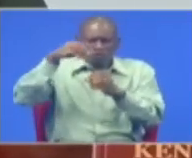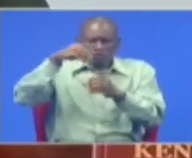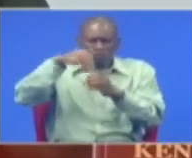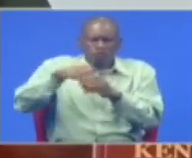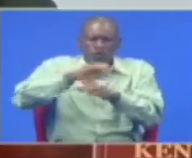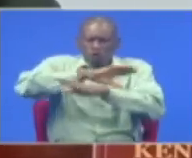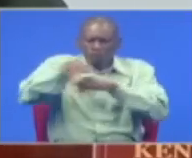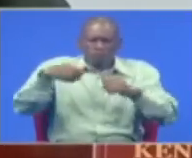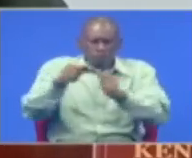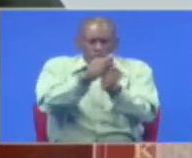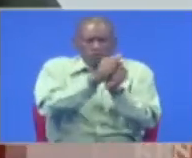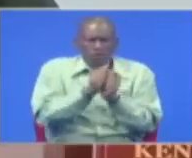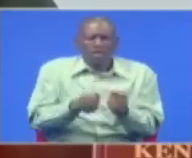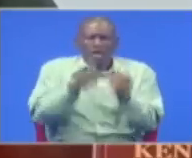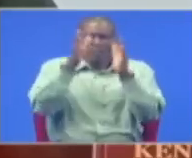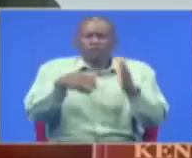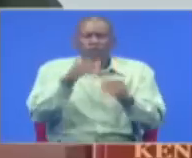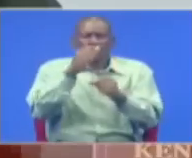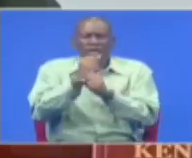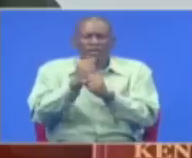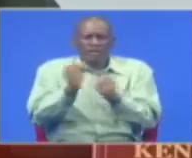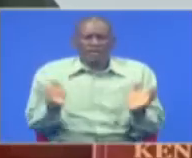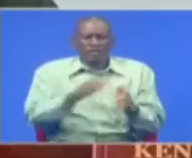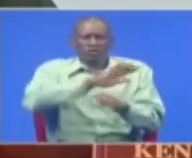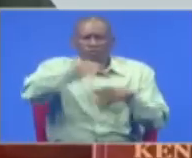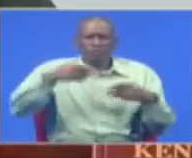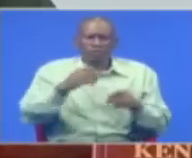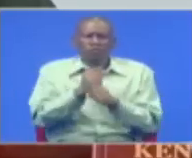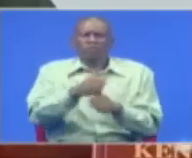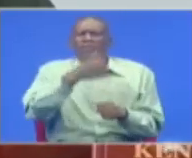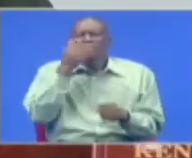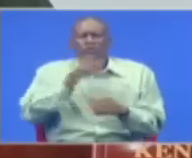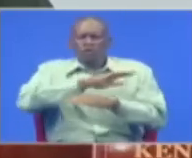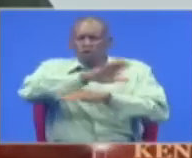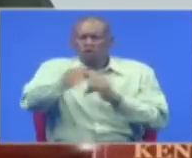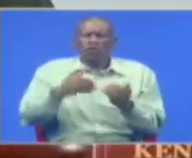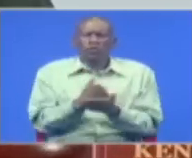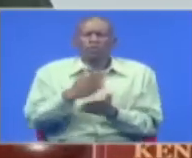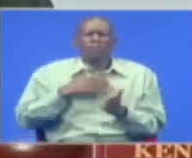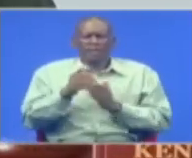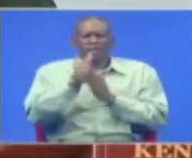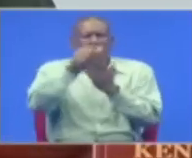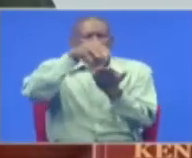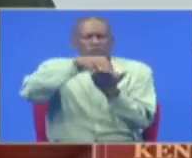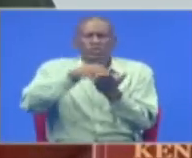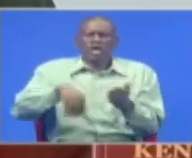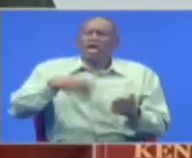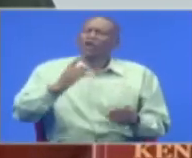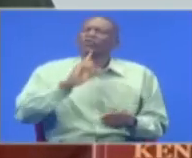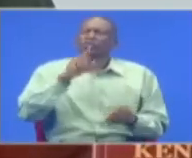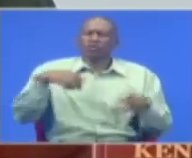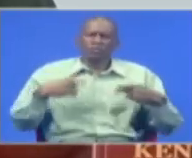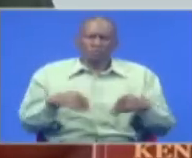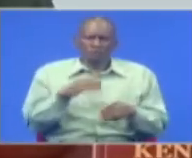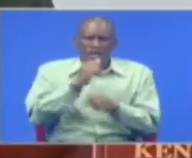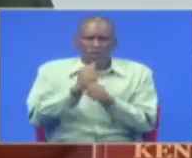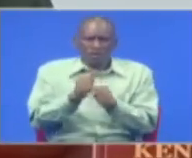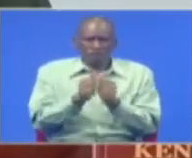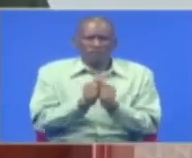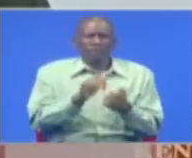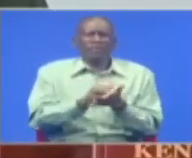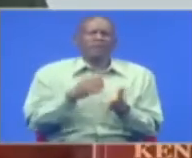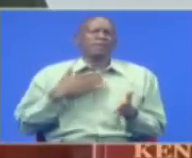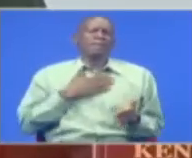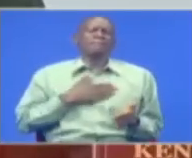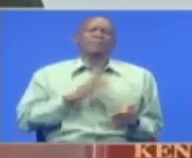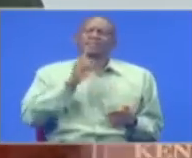encourage everyone to do their best. All through my leadership positions, I've always told people I've worked with that, please tell